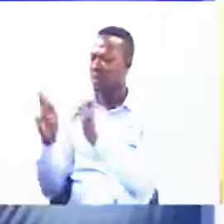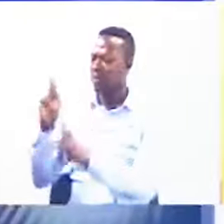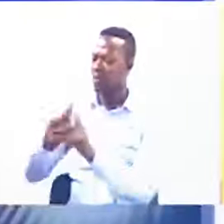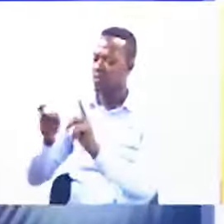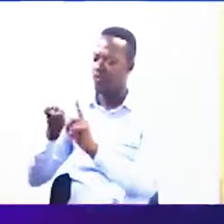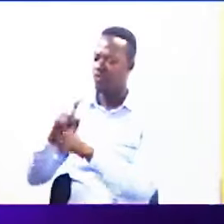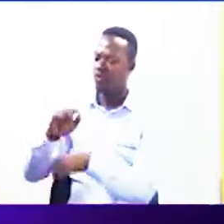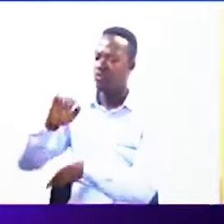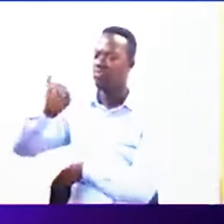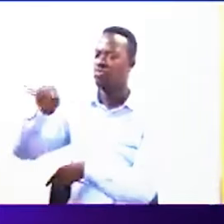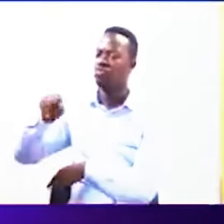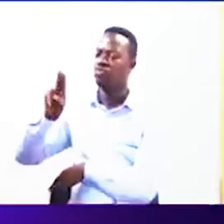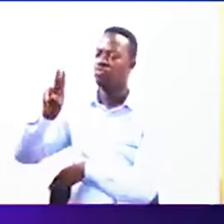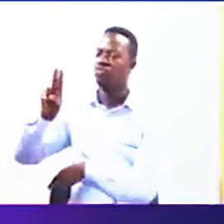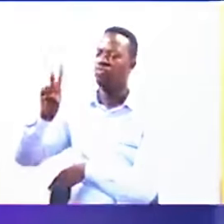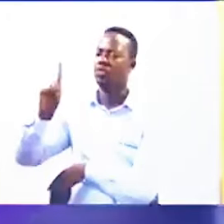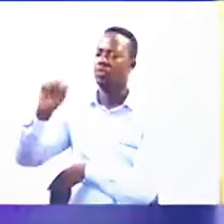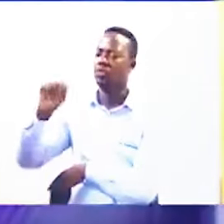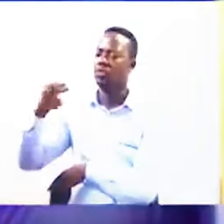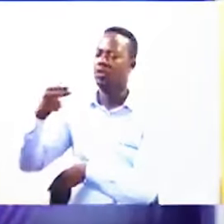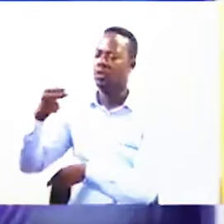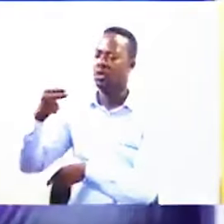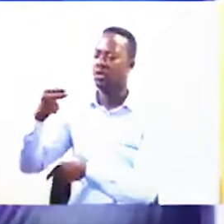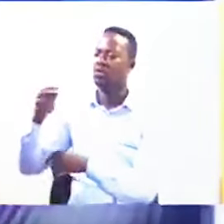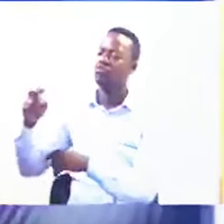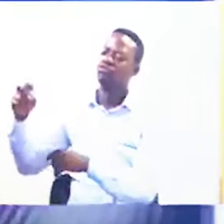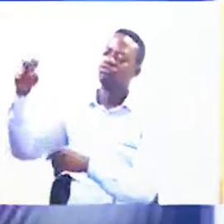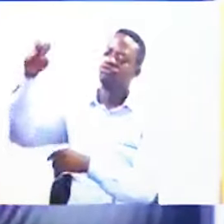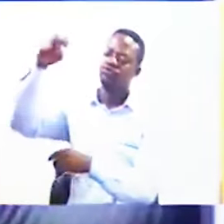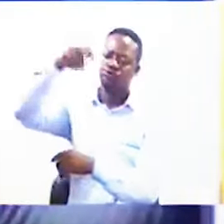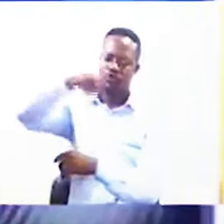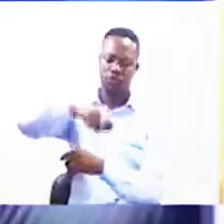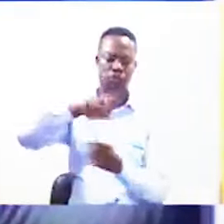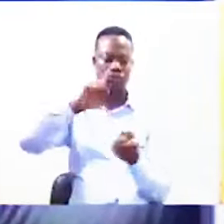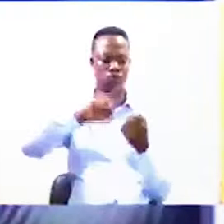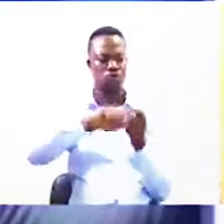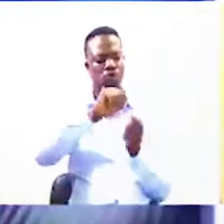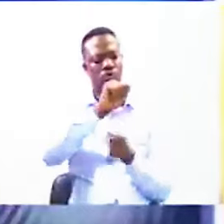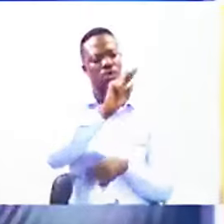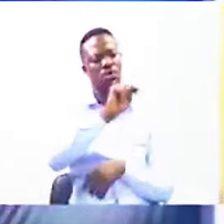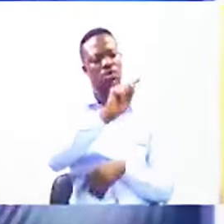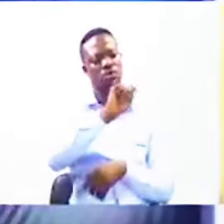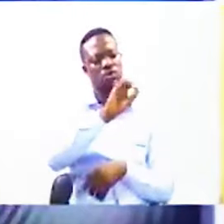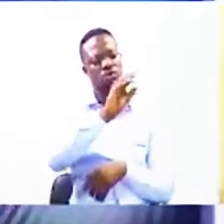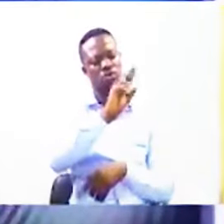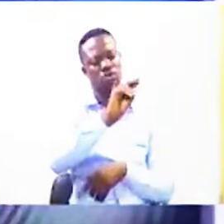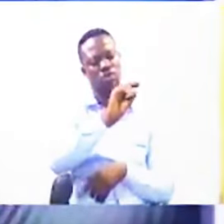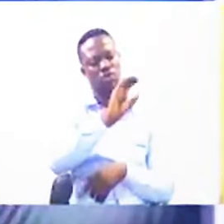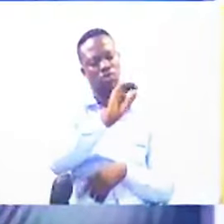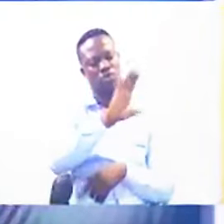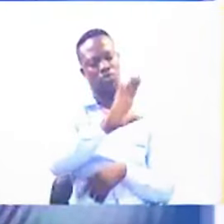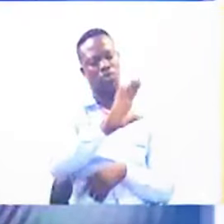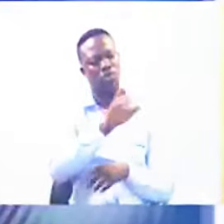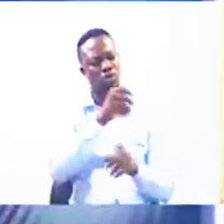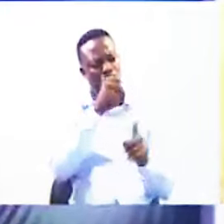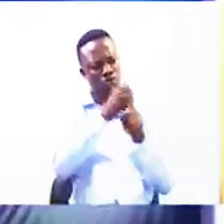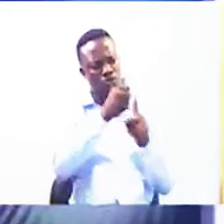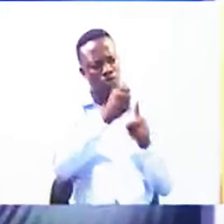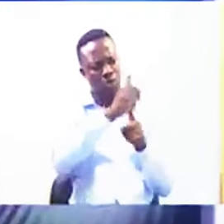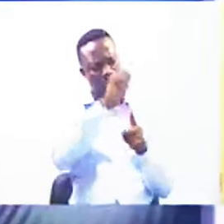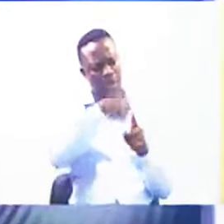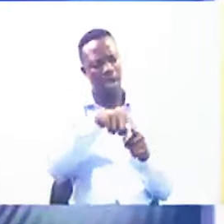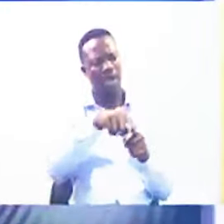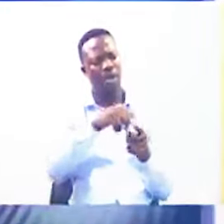to Antioch and were teaching the believers, unless you are circumcised according to the custom taught by